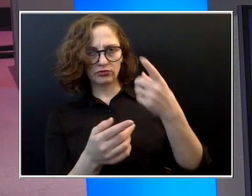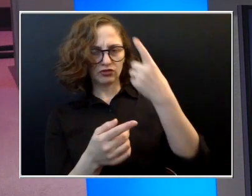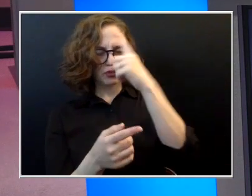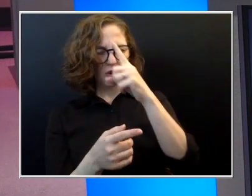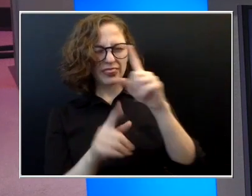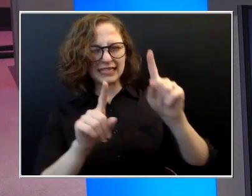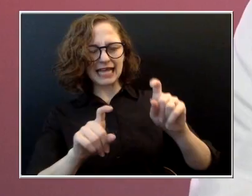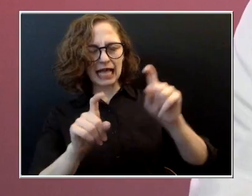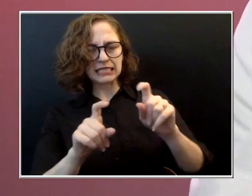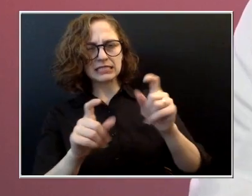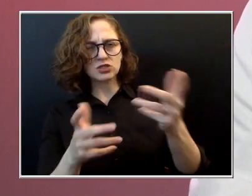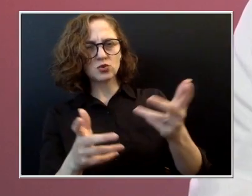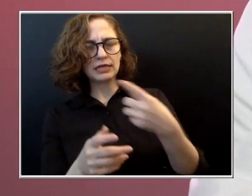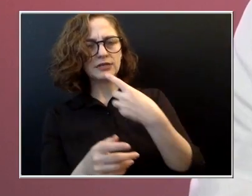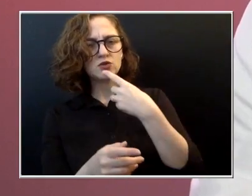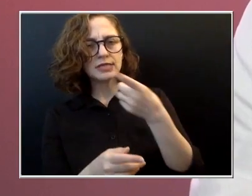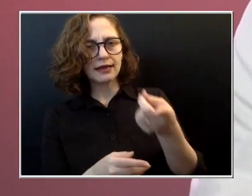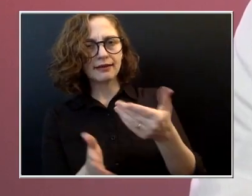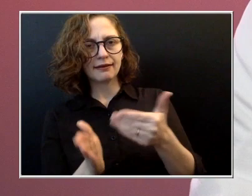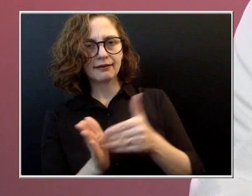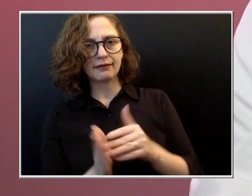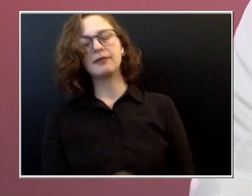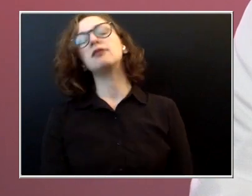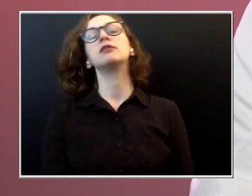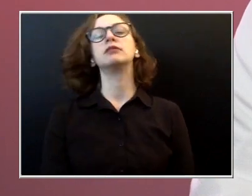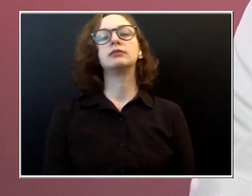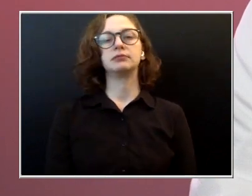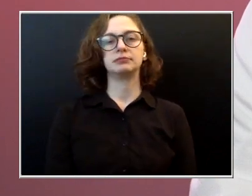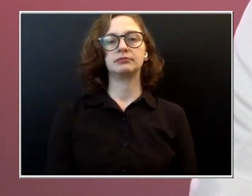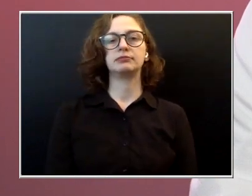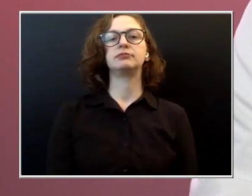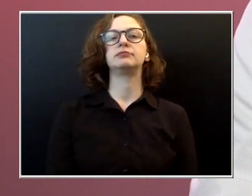as I said, the most common